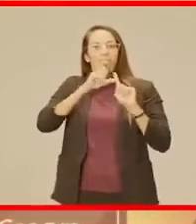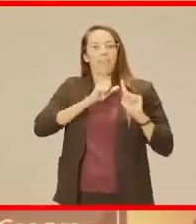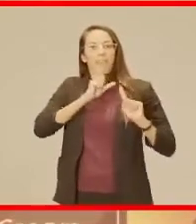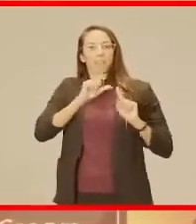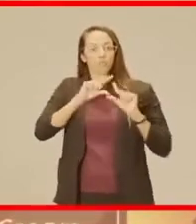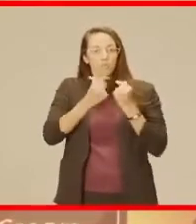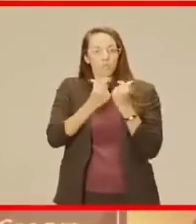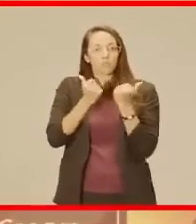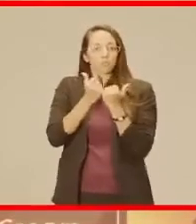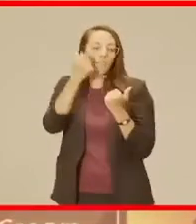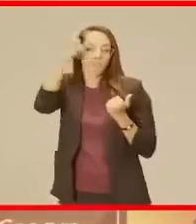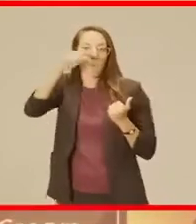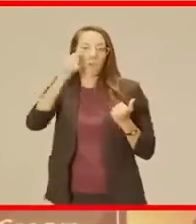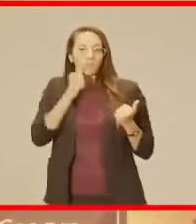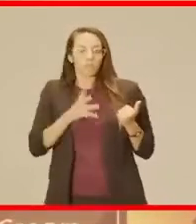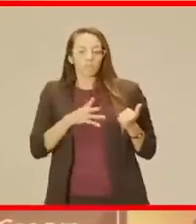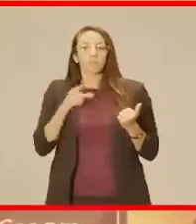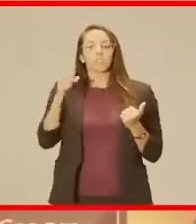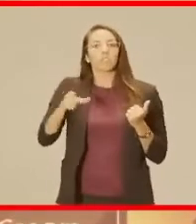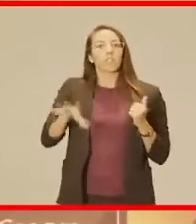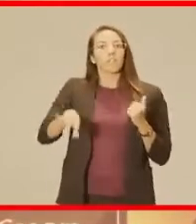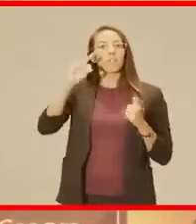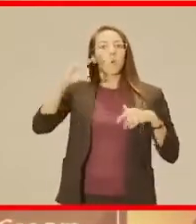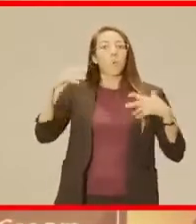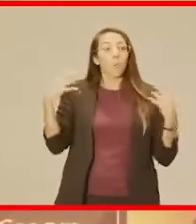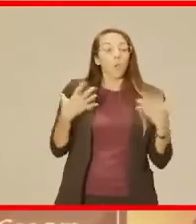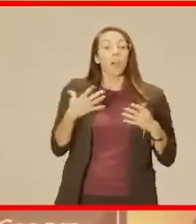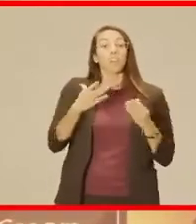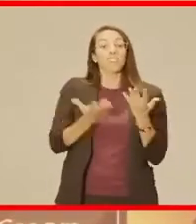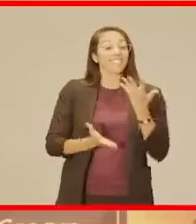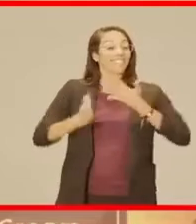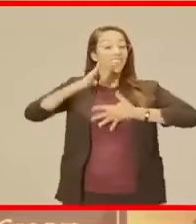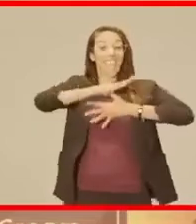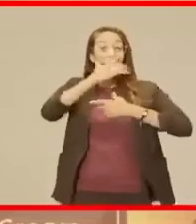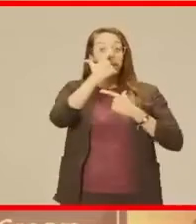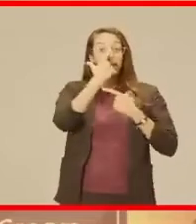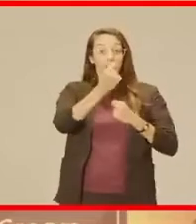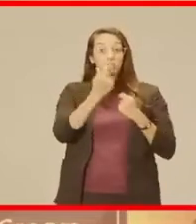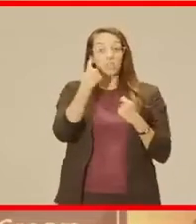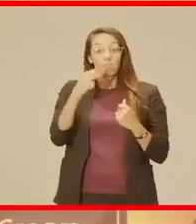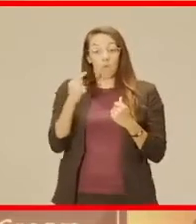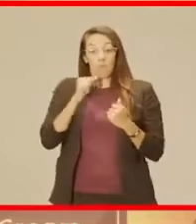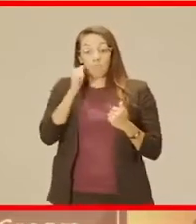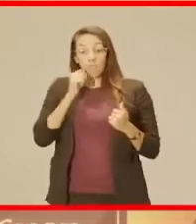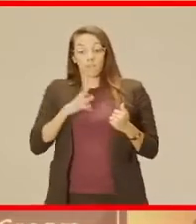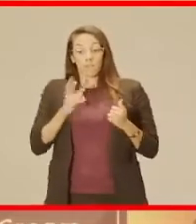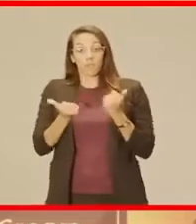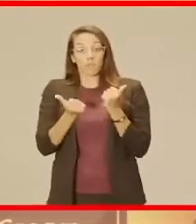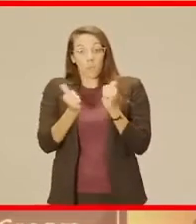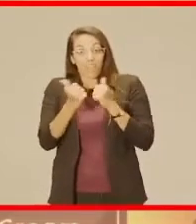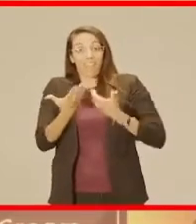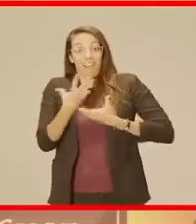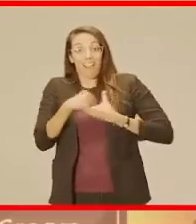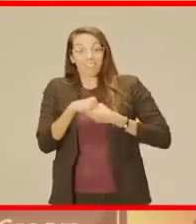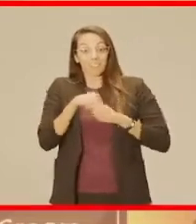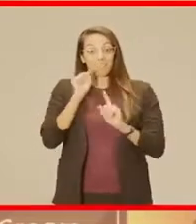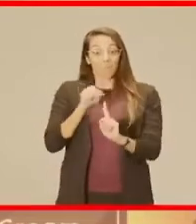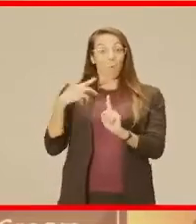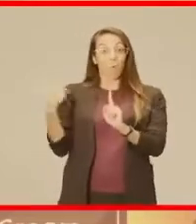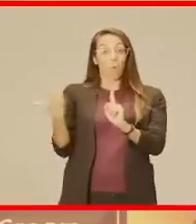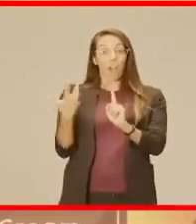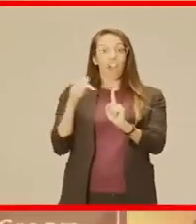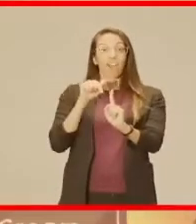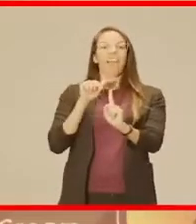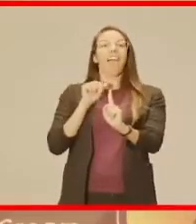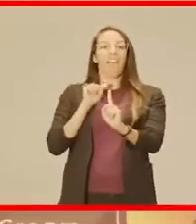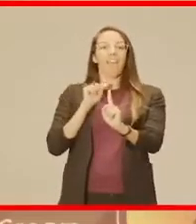the number one interest of the females with autism she worked with was anime. She even